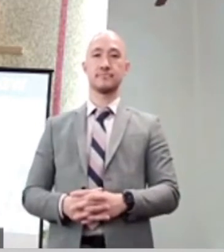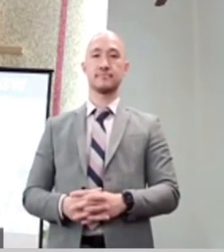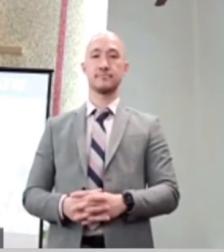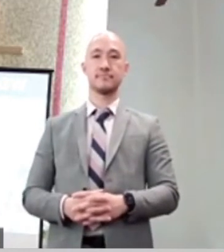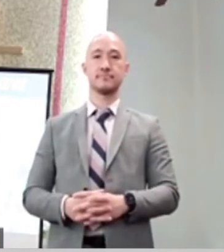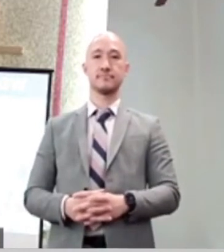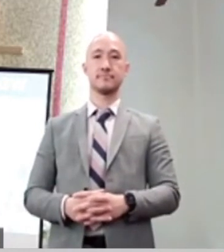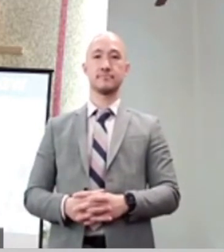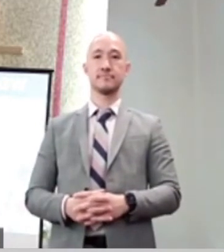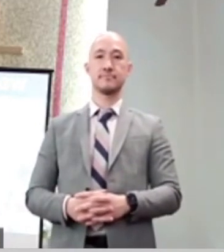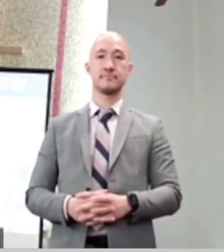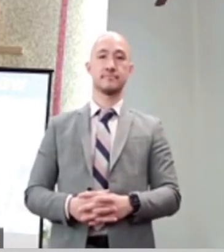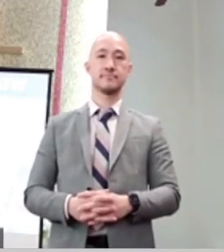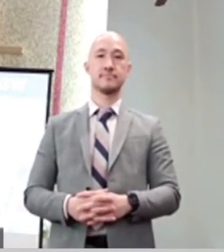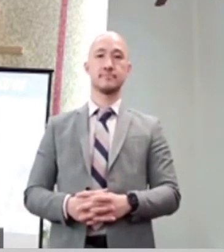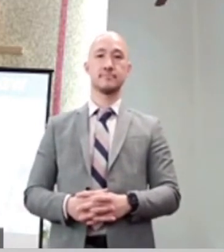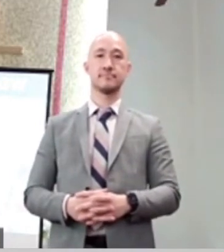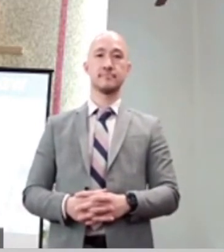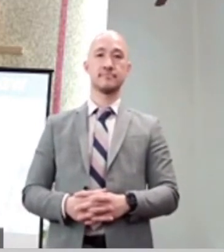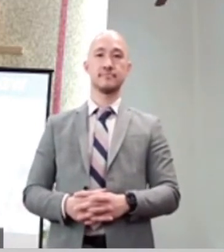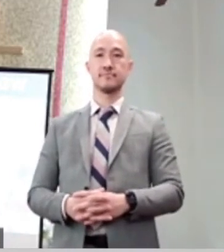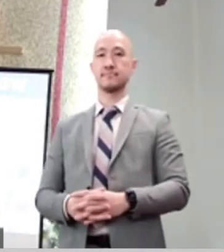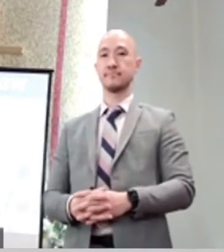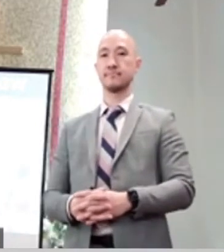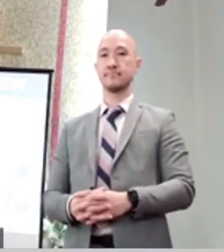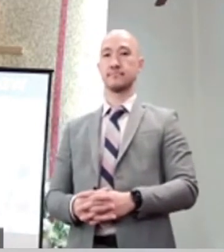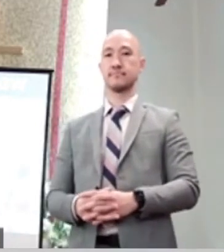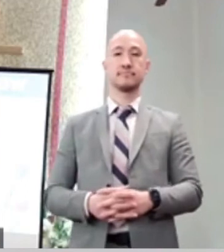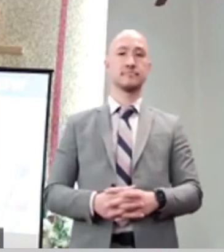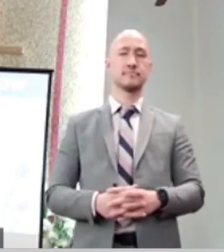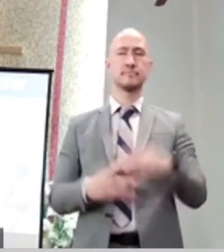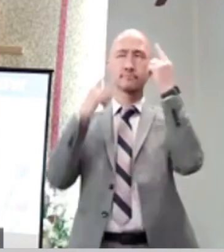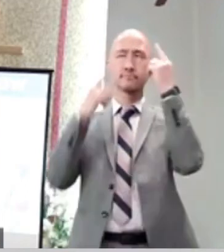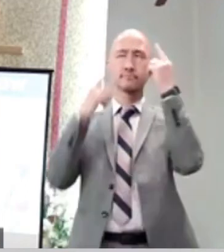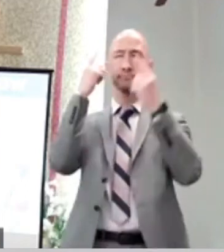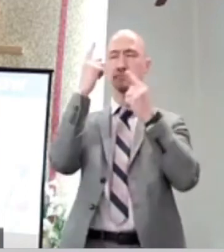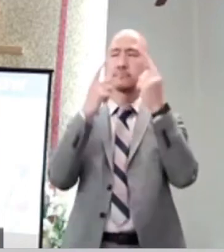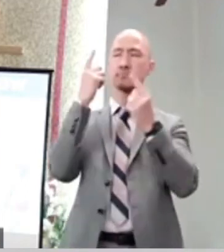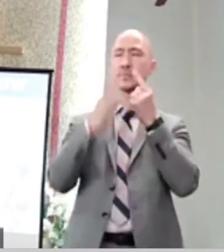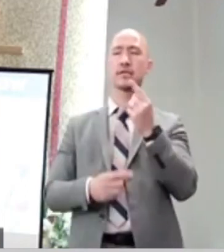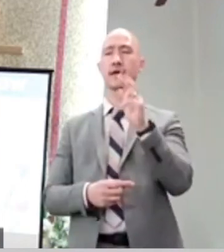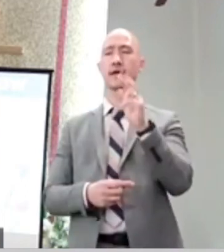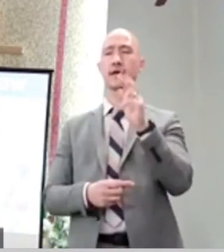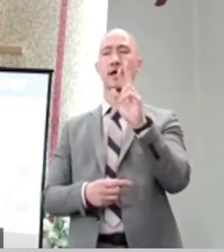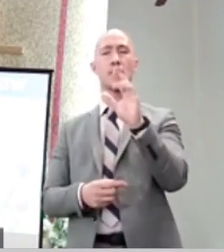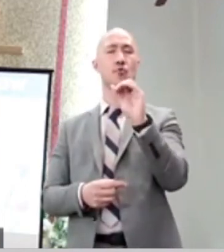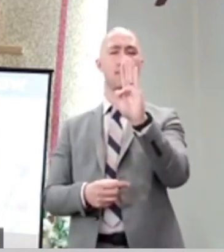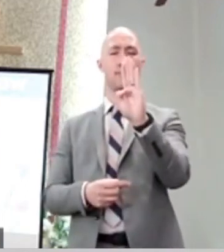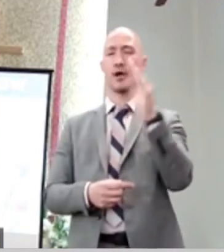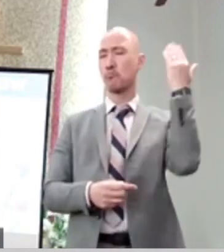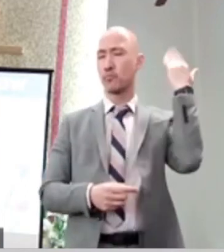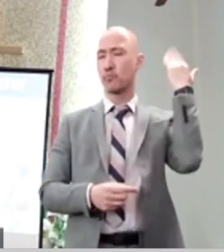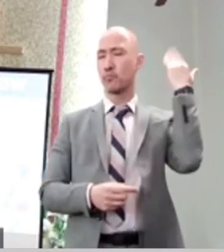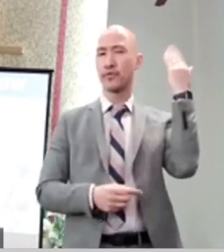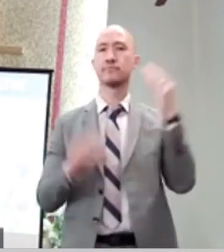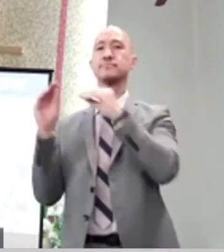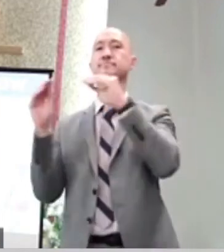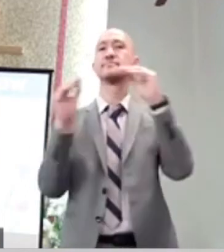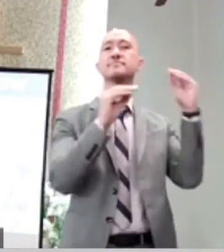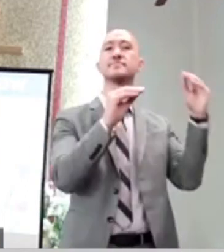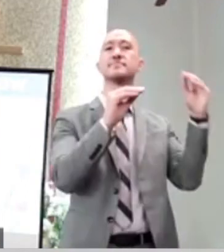who didn't want to get well, who was paralyzed all those years. And Jesus is asking him, do you want to get well? Some people